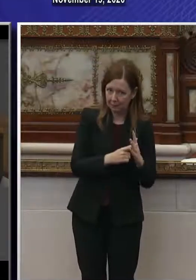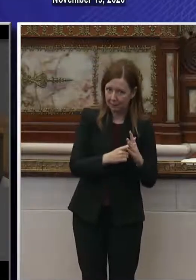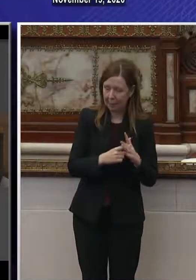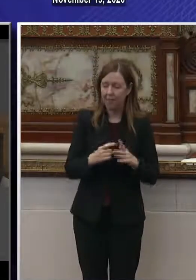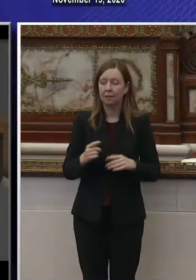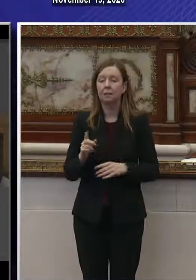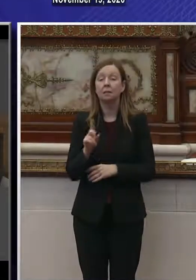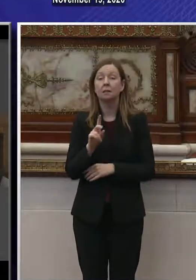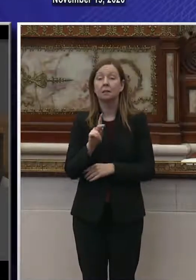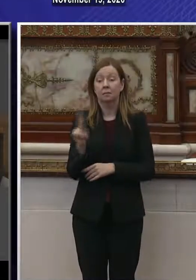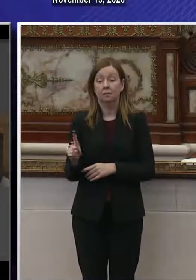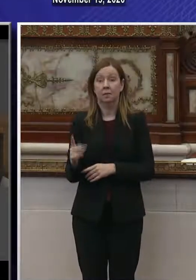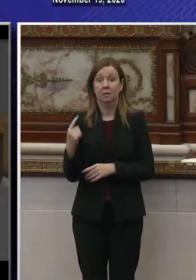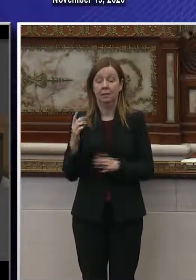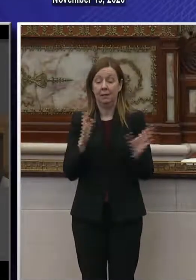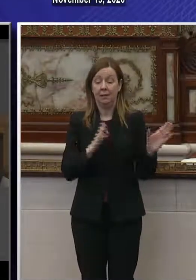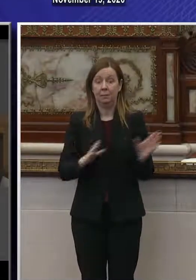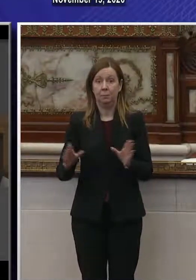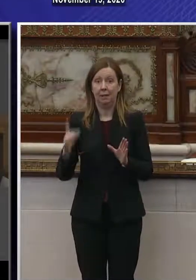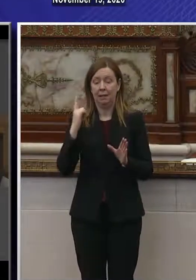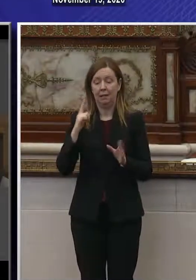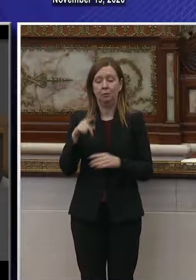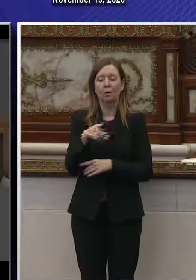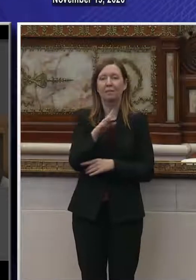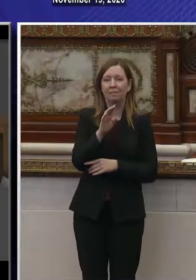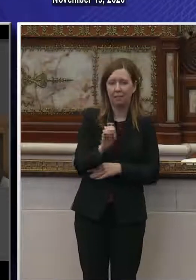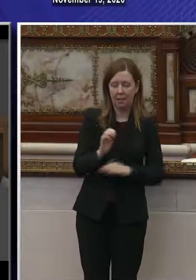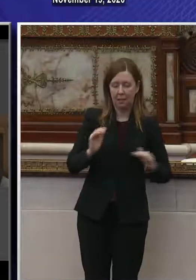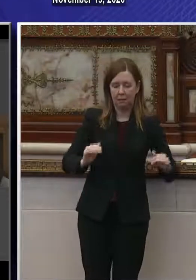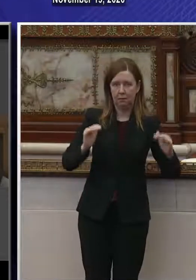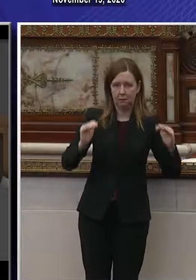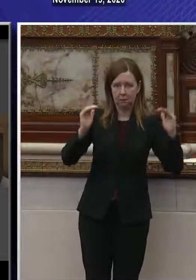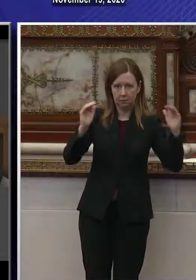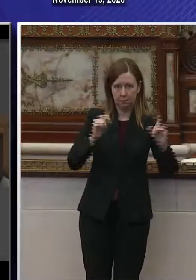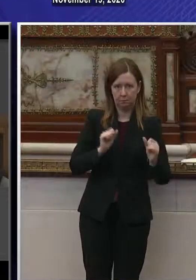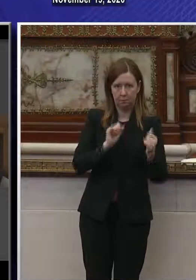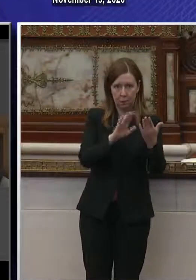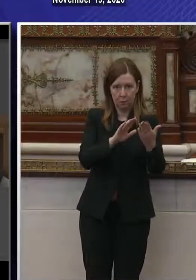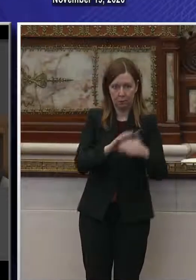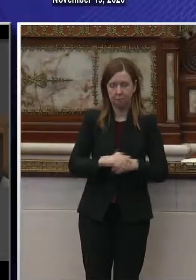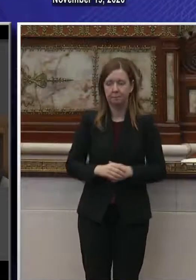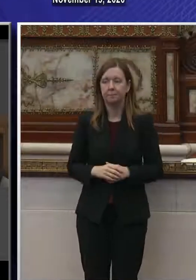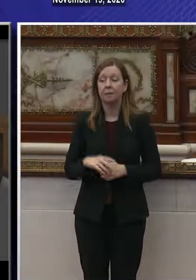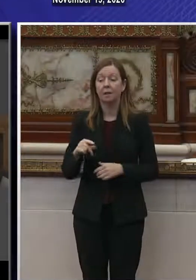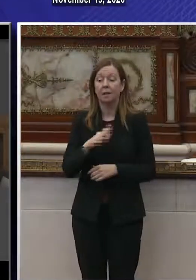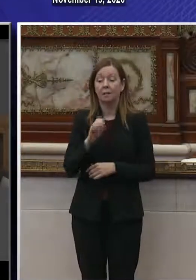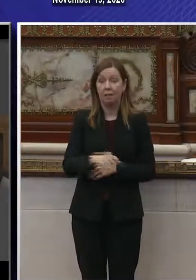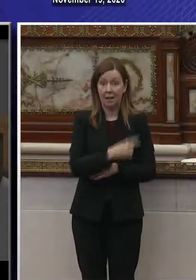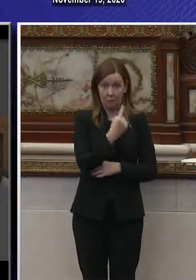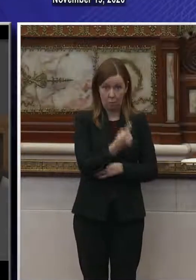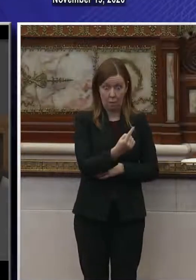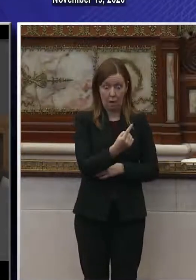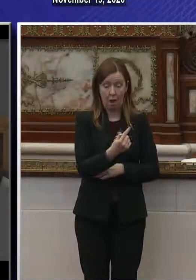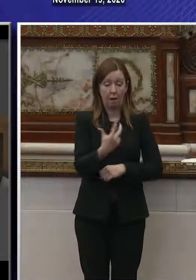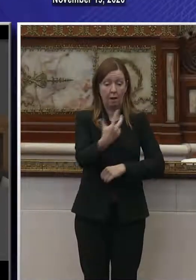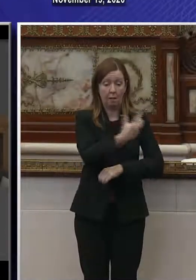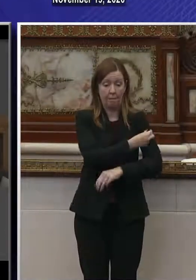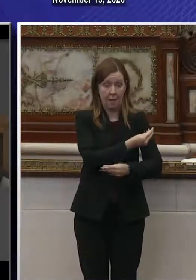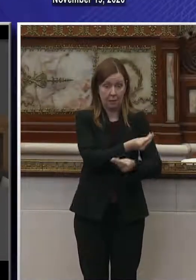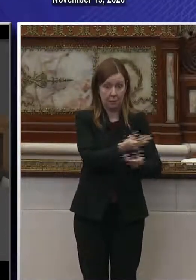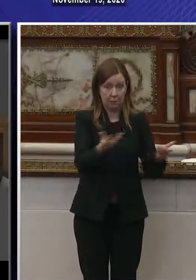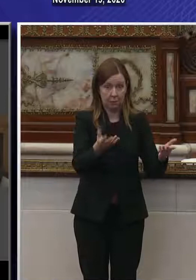Philadelphia is planning for a phased approach to COVID-19 vaccinations. In phase 1, vaccine